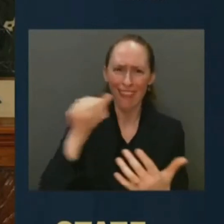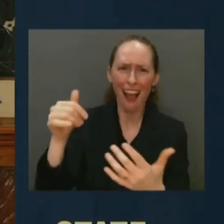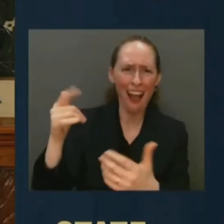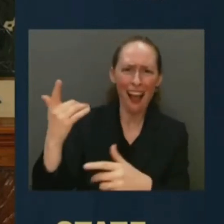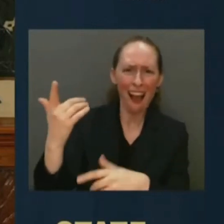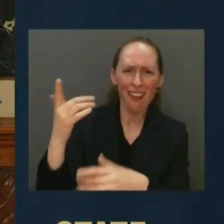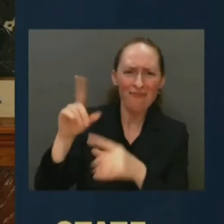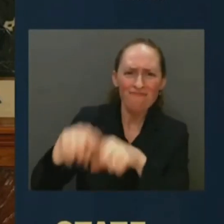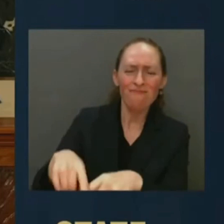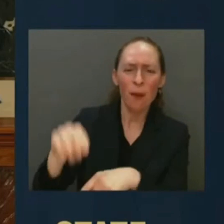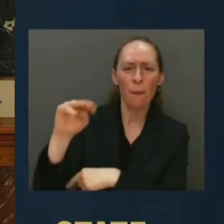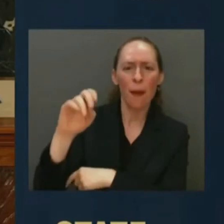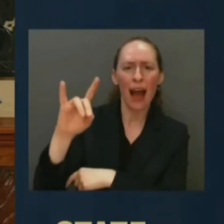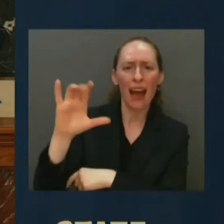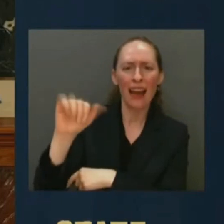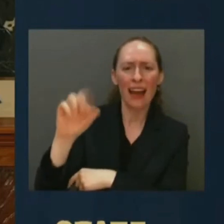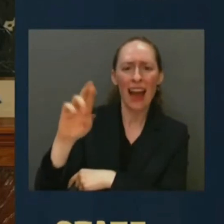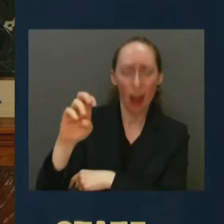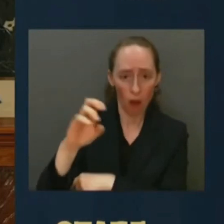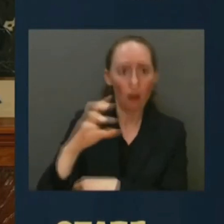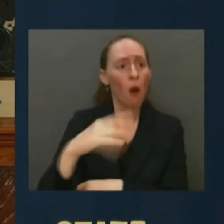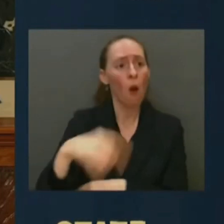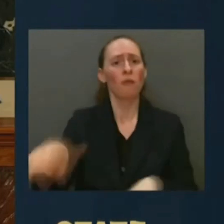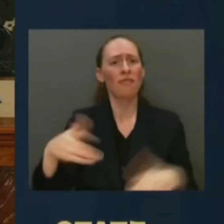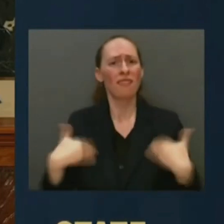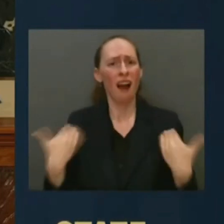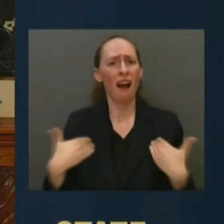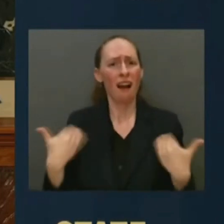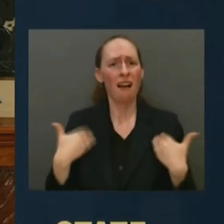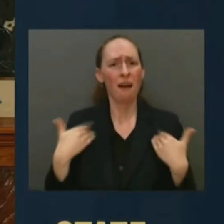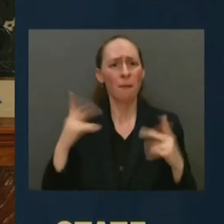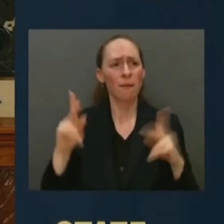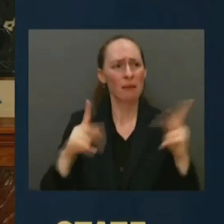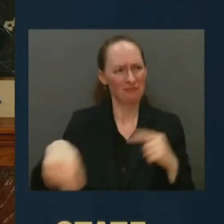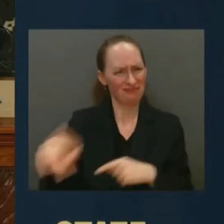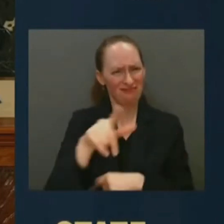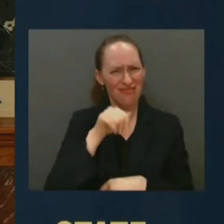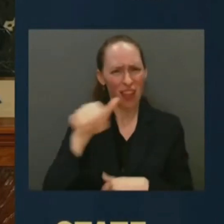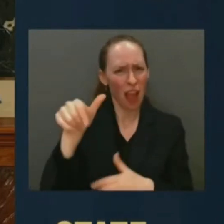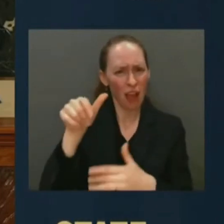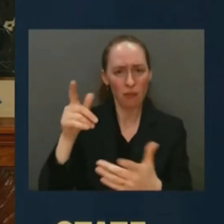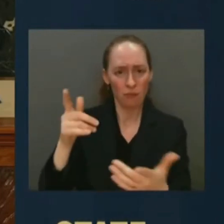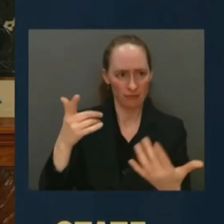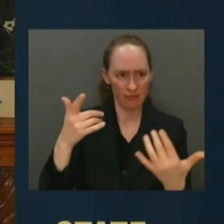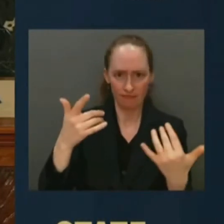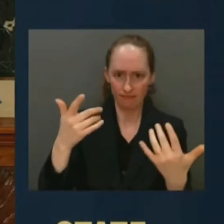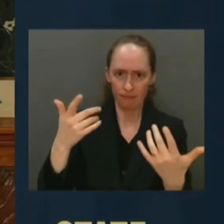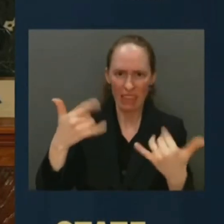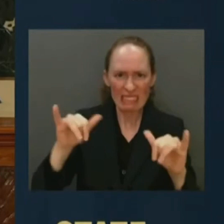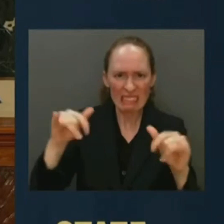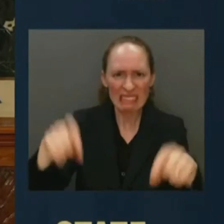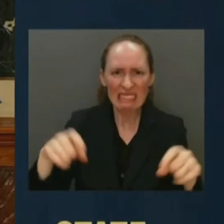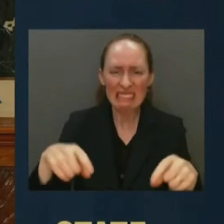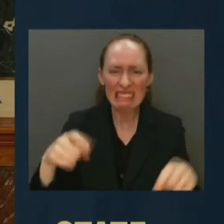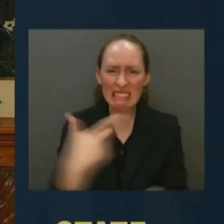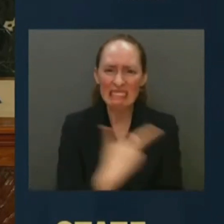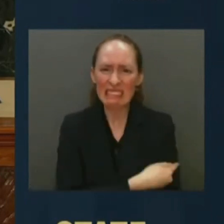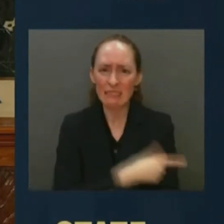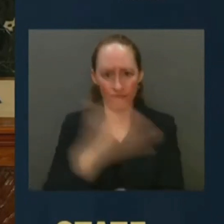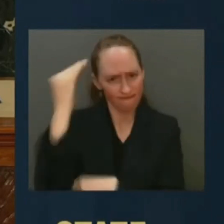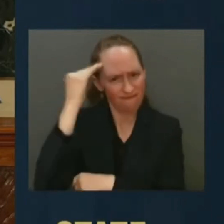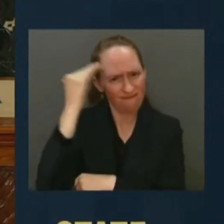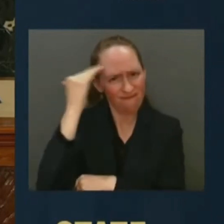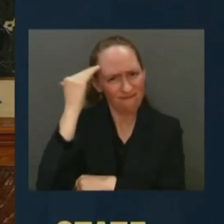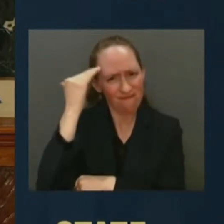1 diabetes who need this insulin to stay alive. Let's finish the job this time. Let's cap the cost of insulin for everybody